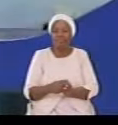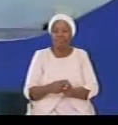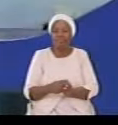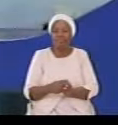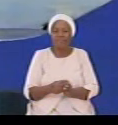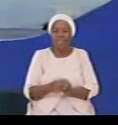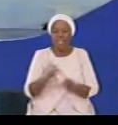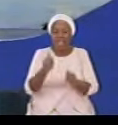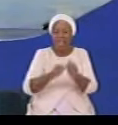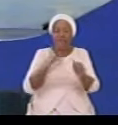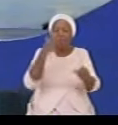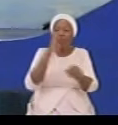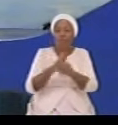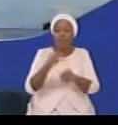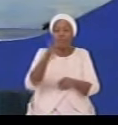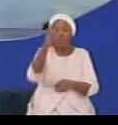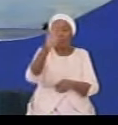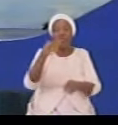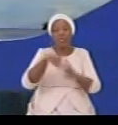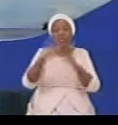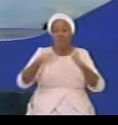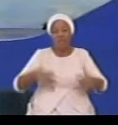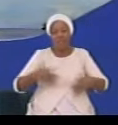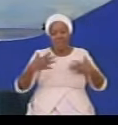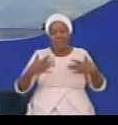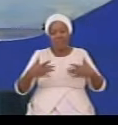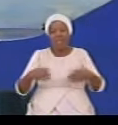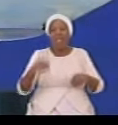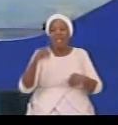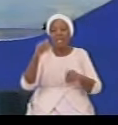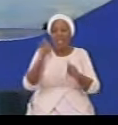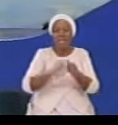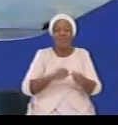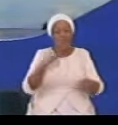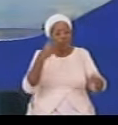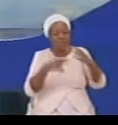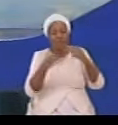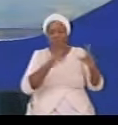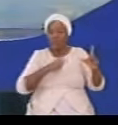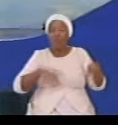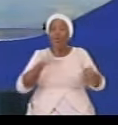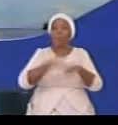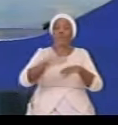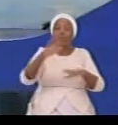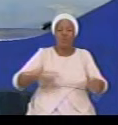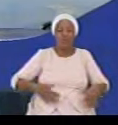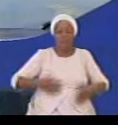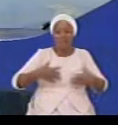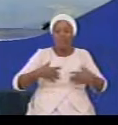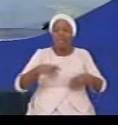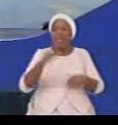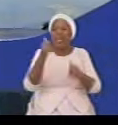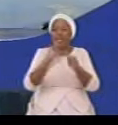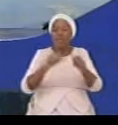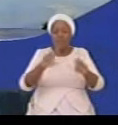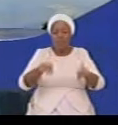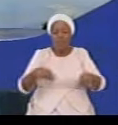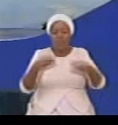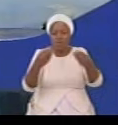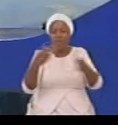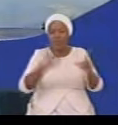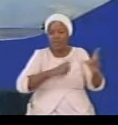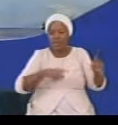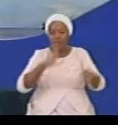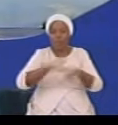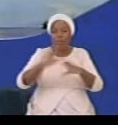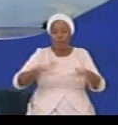Every promise of God in your life, every prophecy of the Lord in your life, every provision of the Lord in